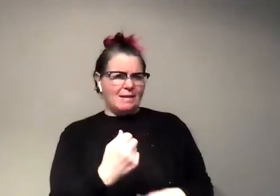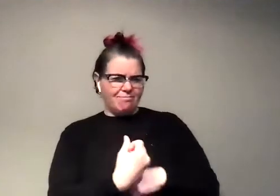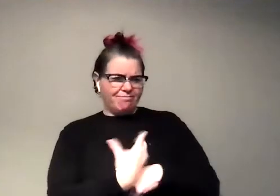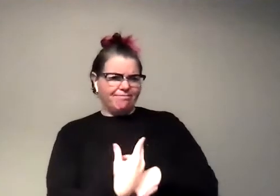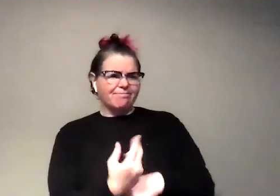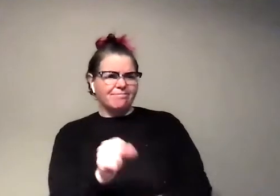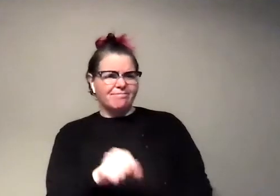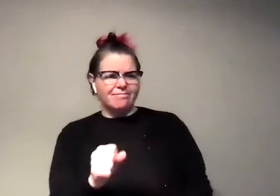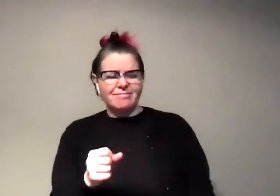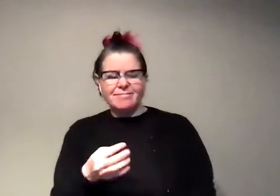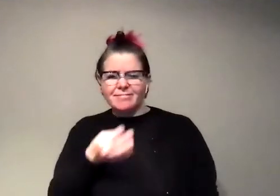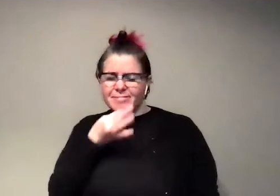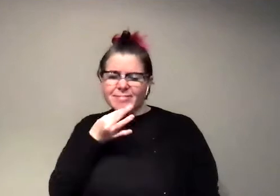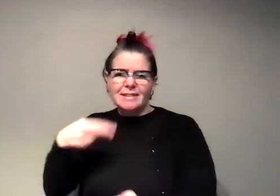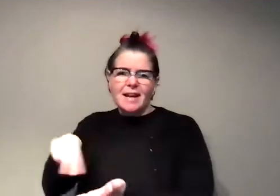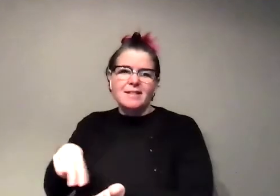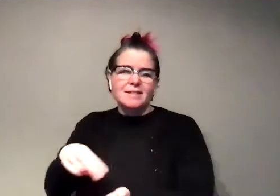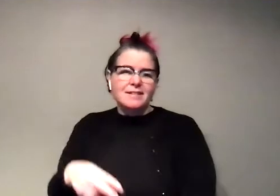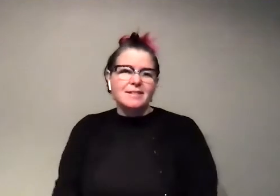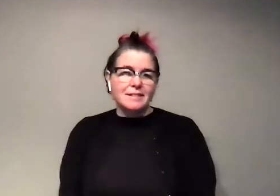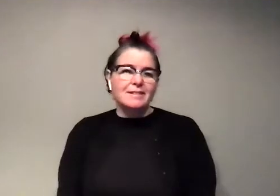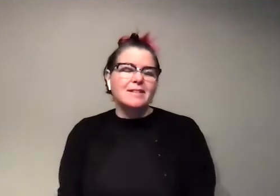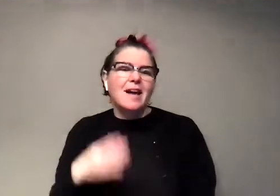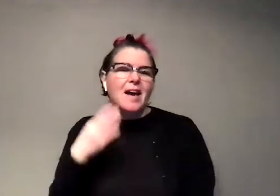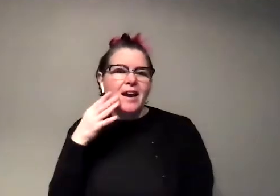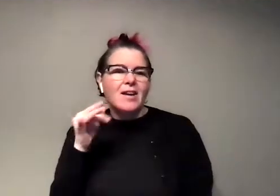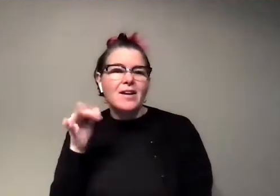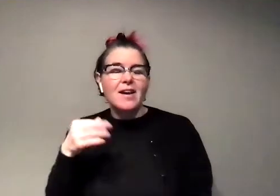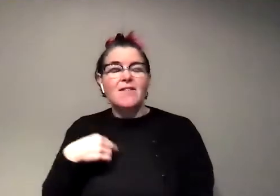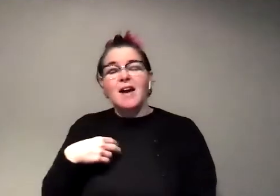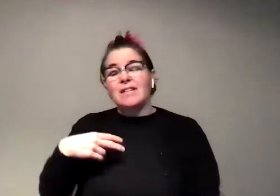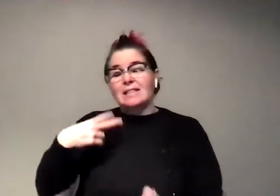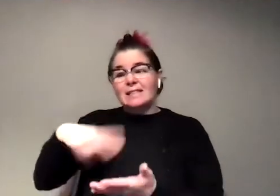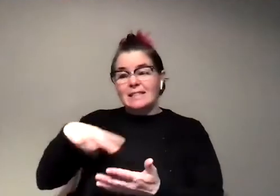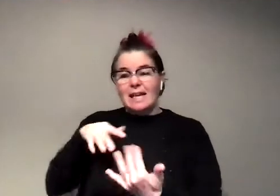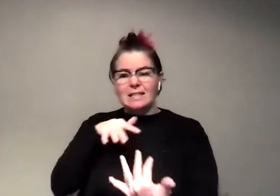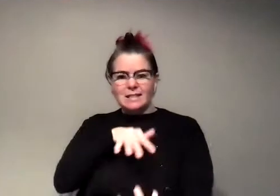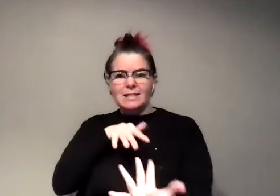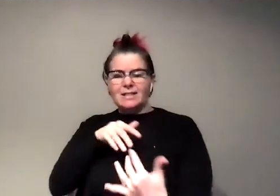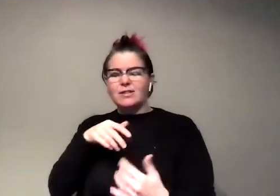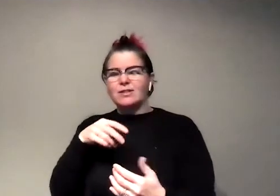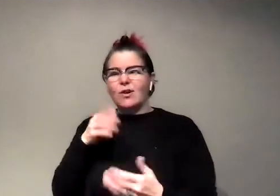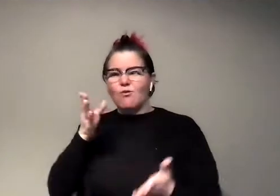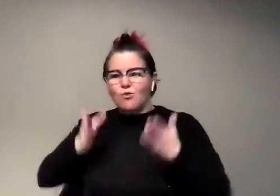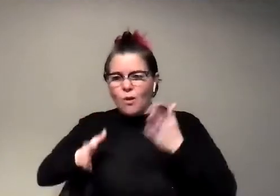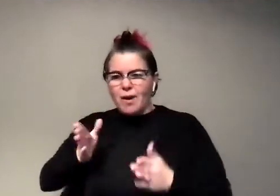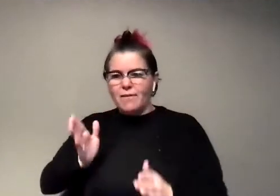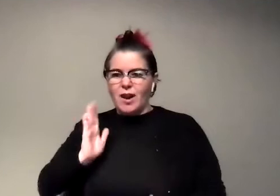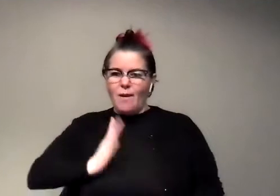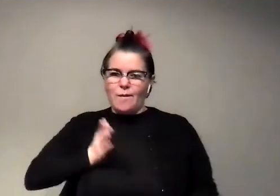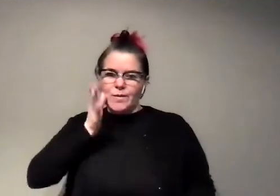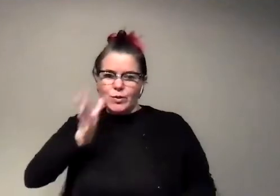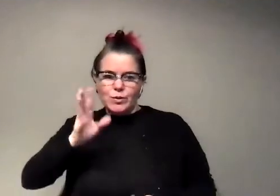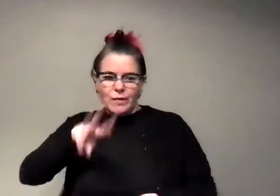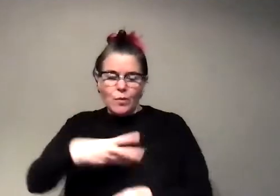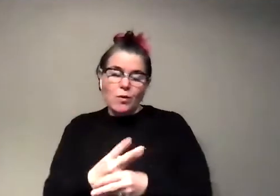yeah. So I don't know if I'm gonna have to dance battle a robot for the future of civilization, but it might